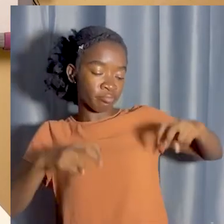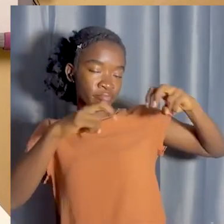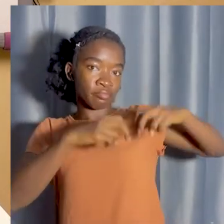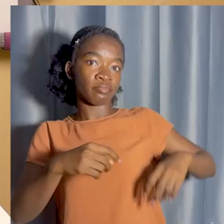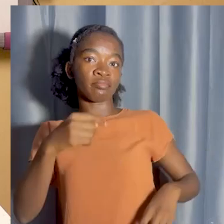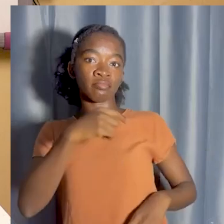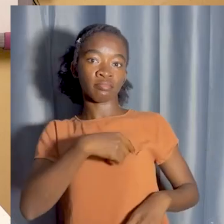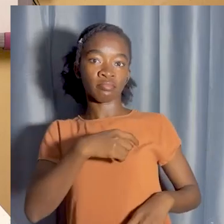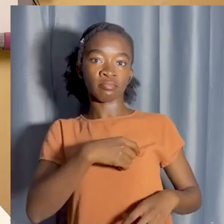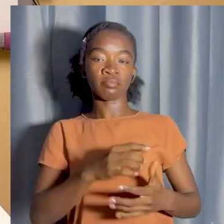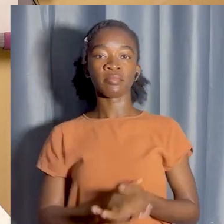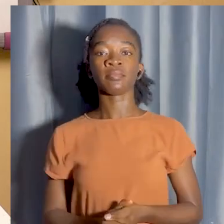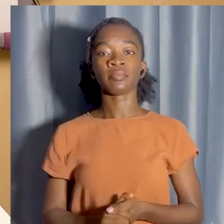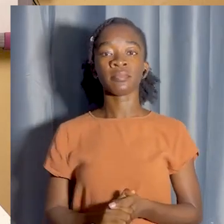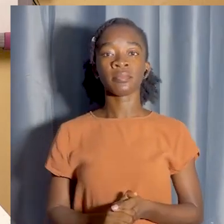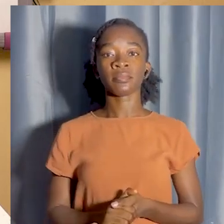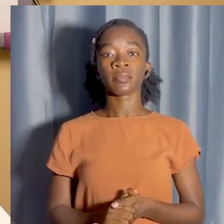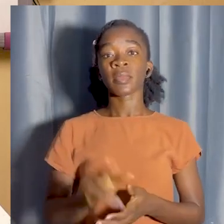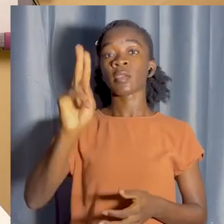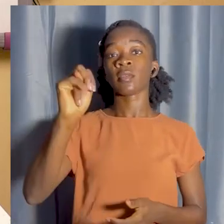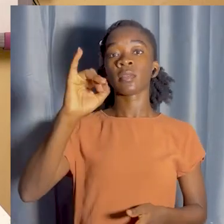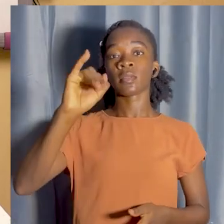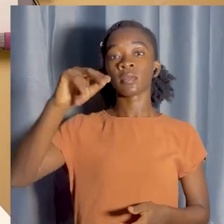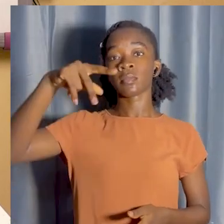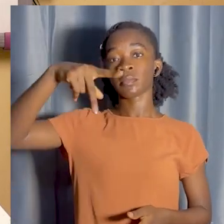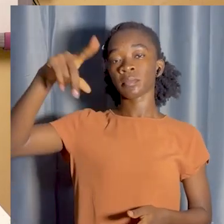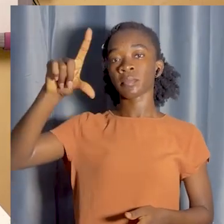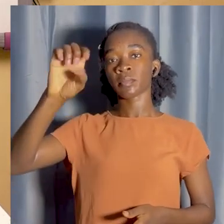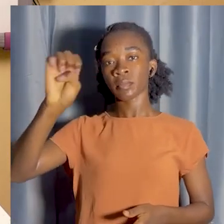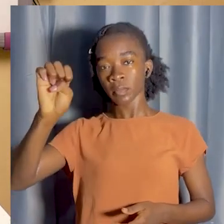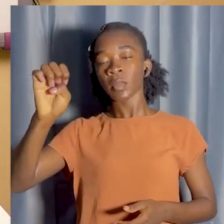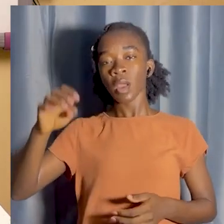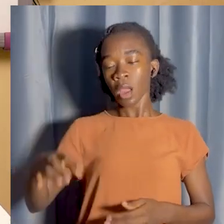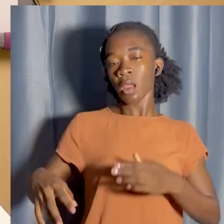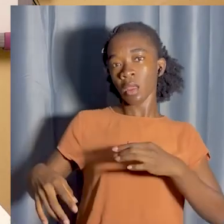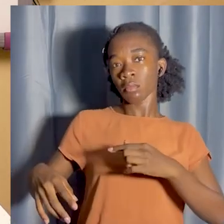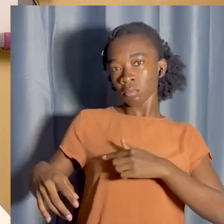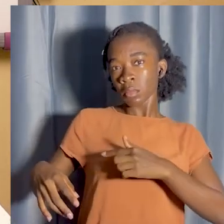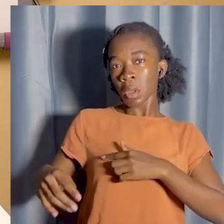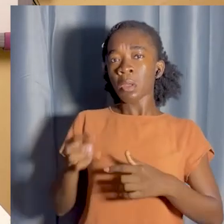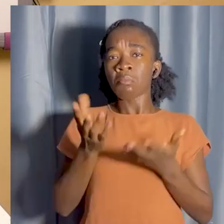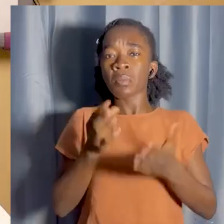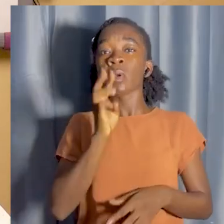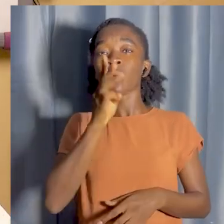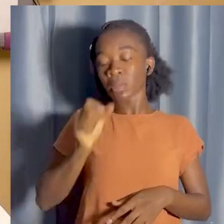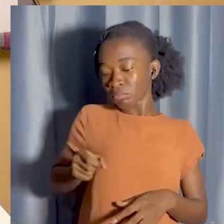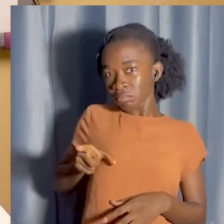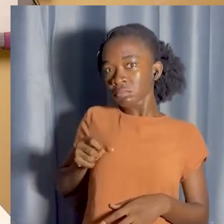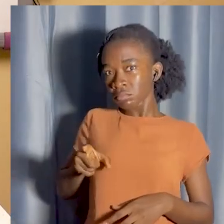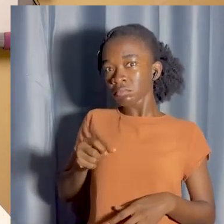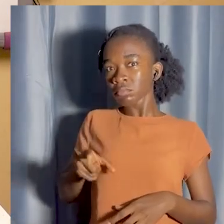the nipple. So you try and squeeze on the nipple this way and that way and see if there's any discharge from there. And then